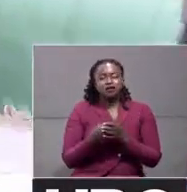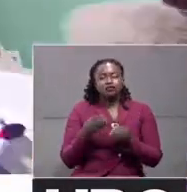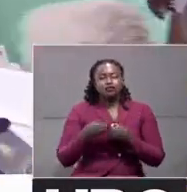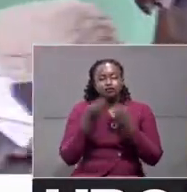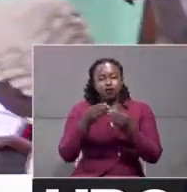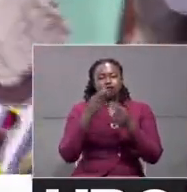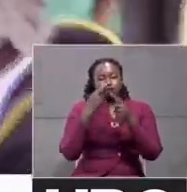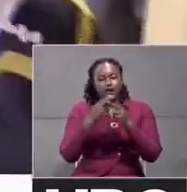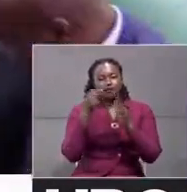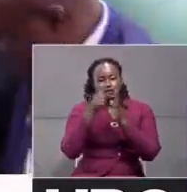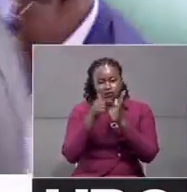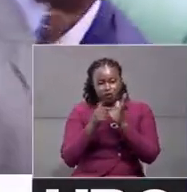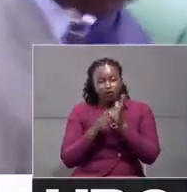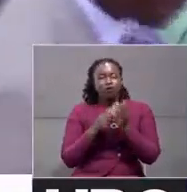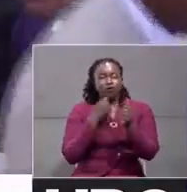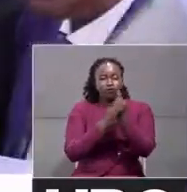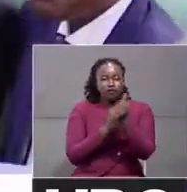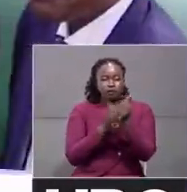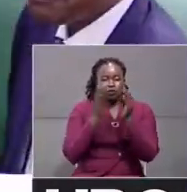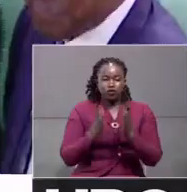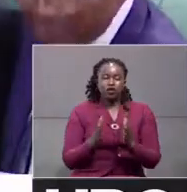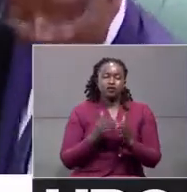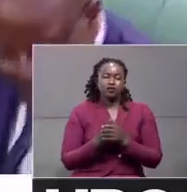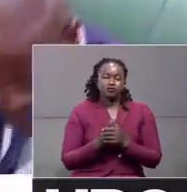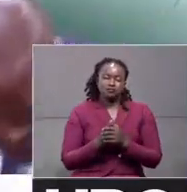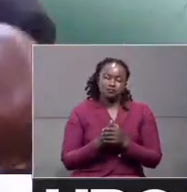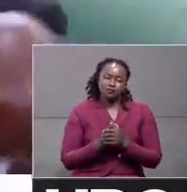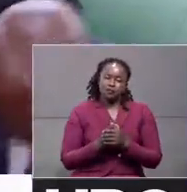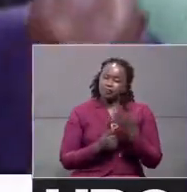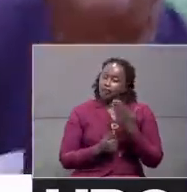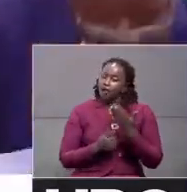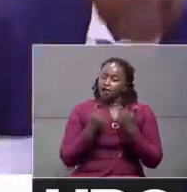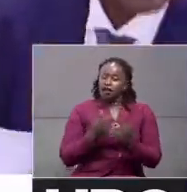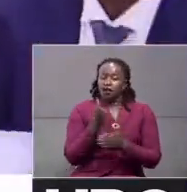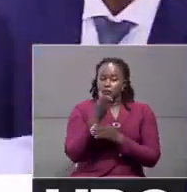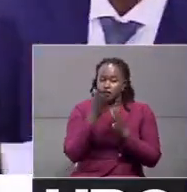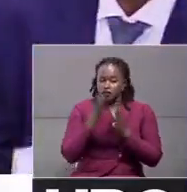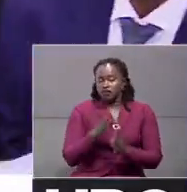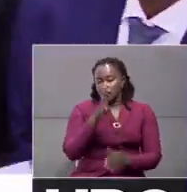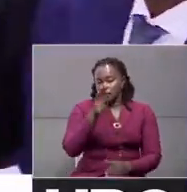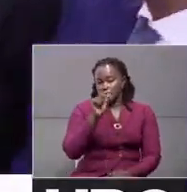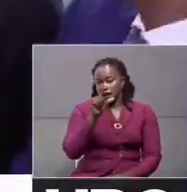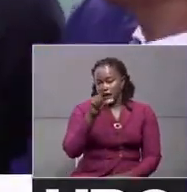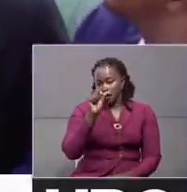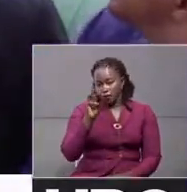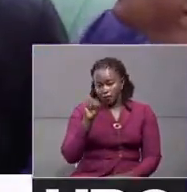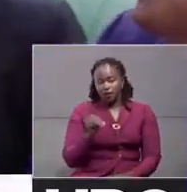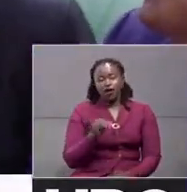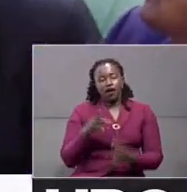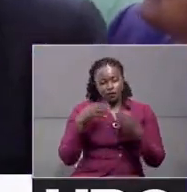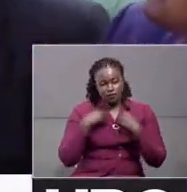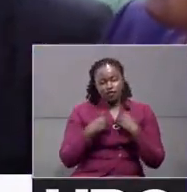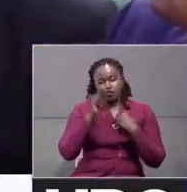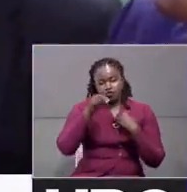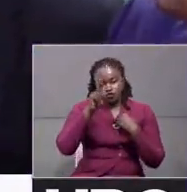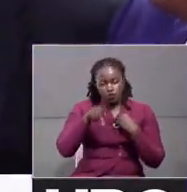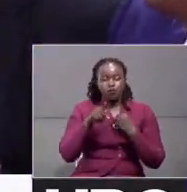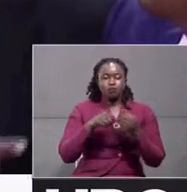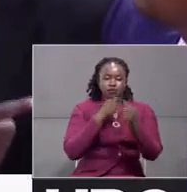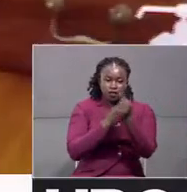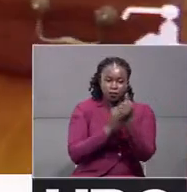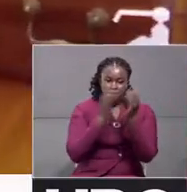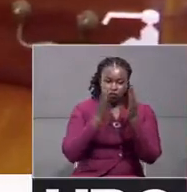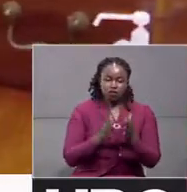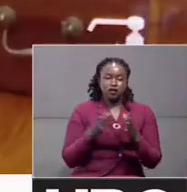the alleged supporters who are under detention. Minister Balam admits that the NUP supporters have undergone